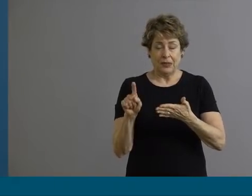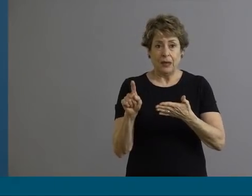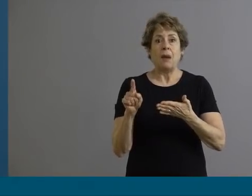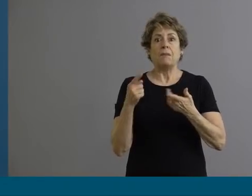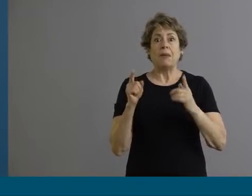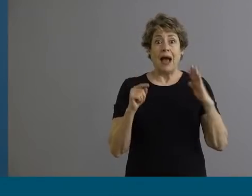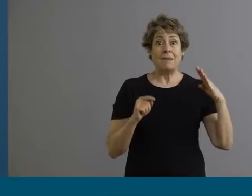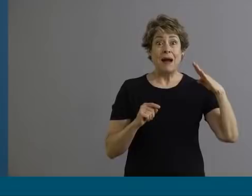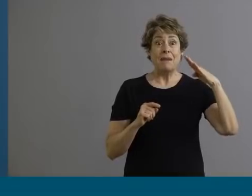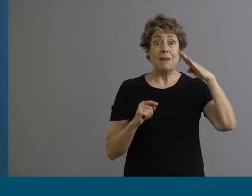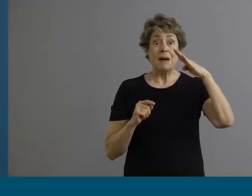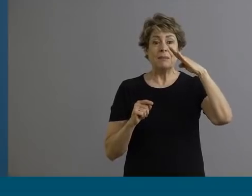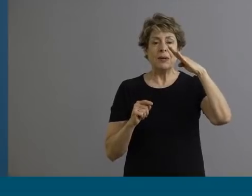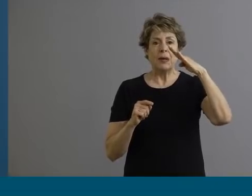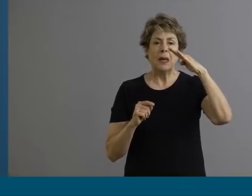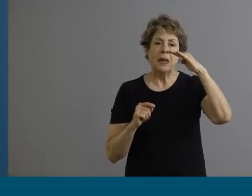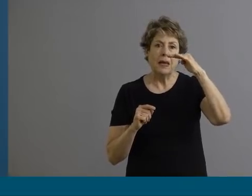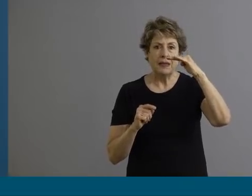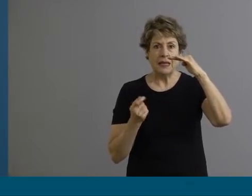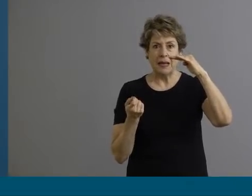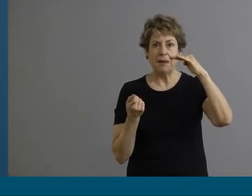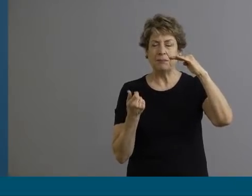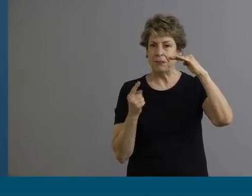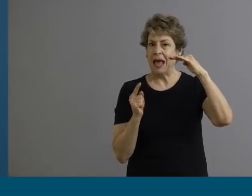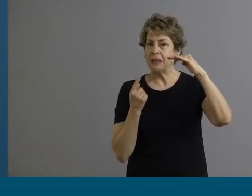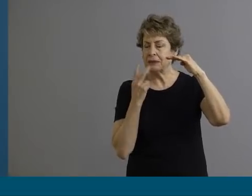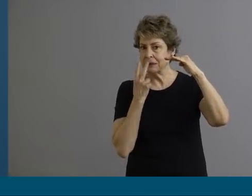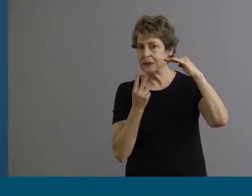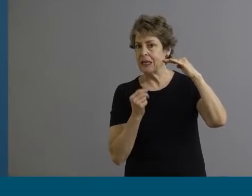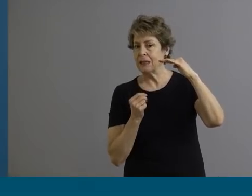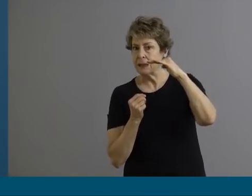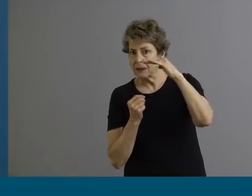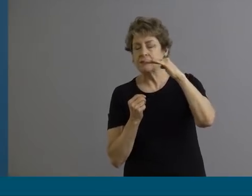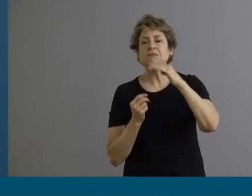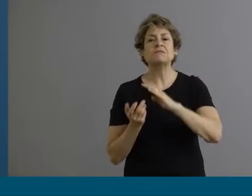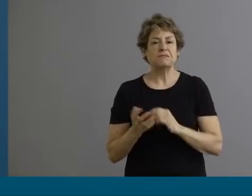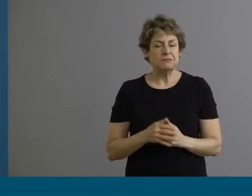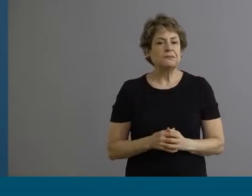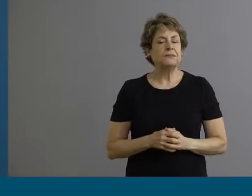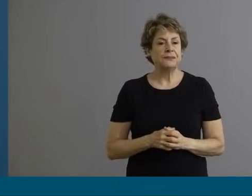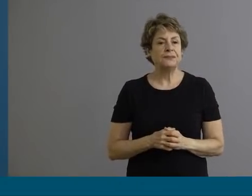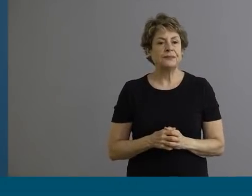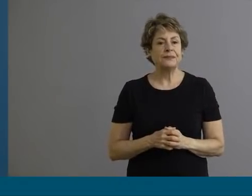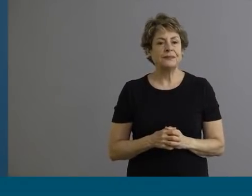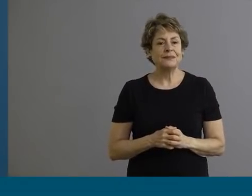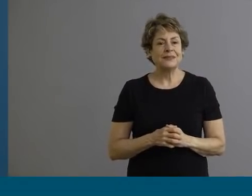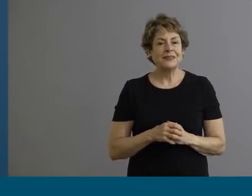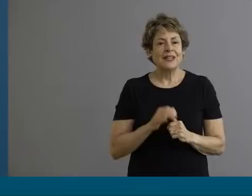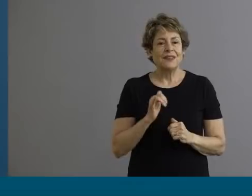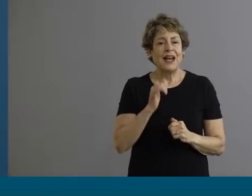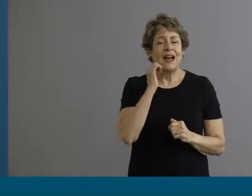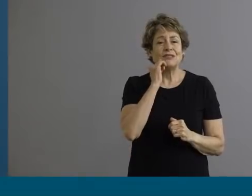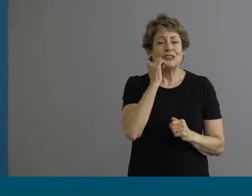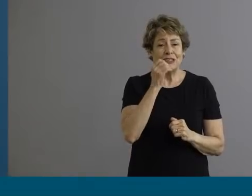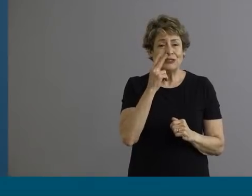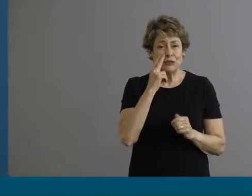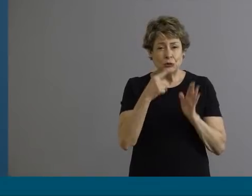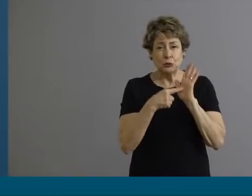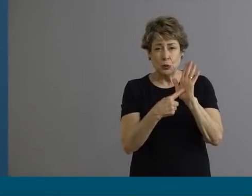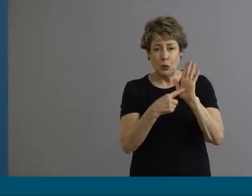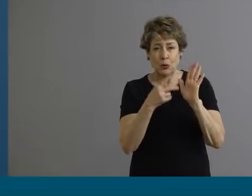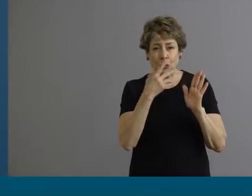our COVID-19 cases by day. A lot of information on this chart, but I want to point